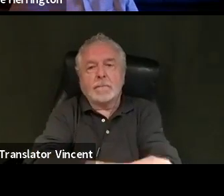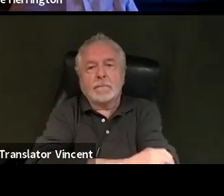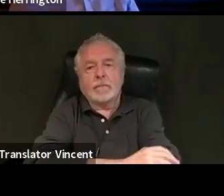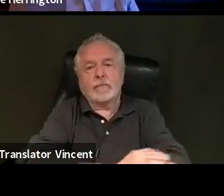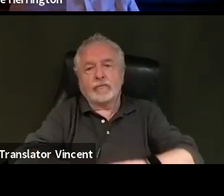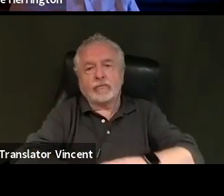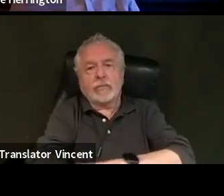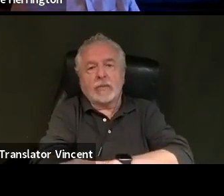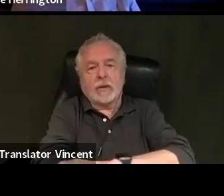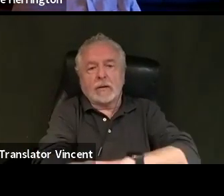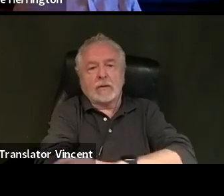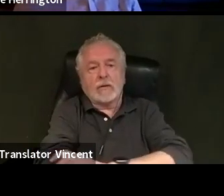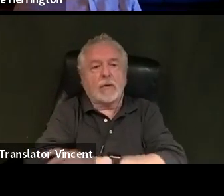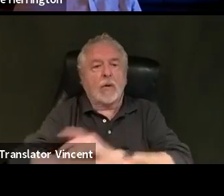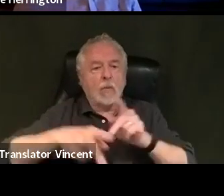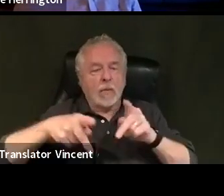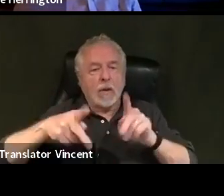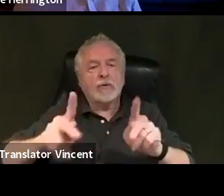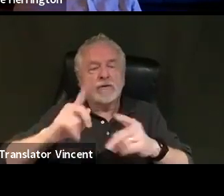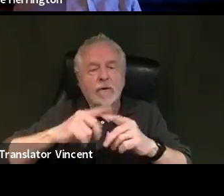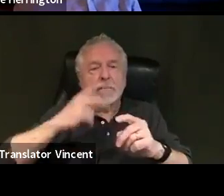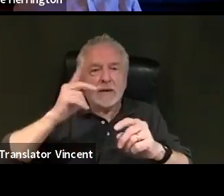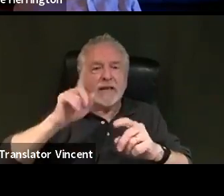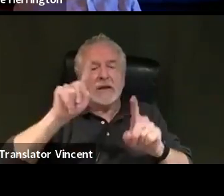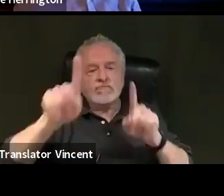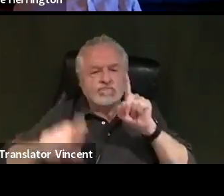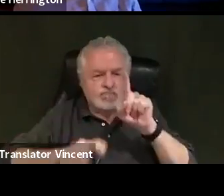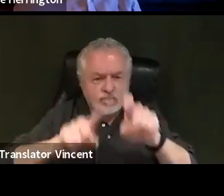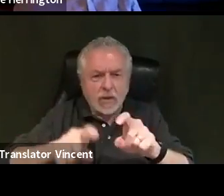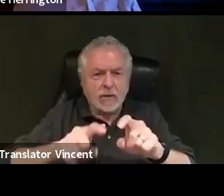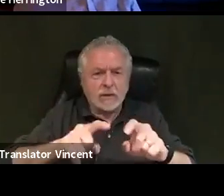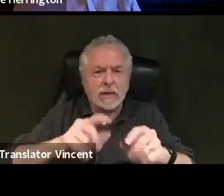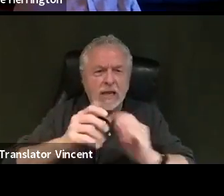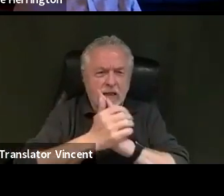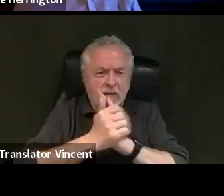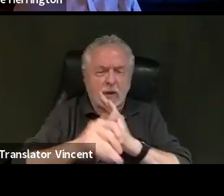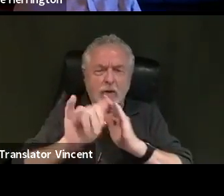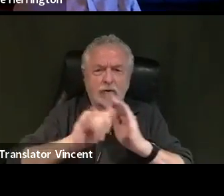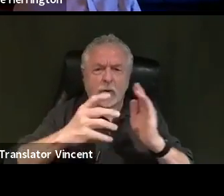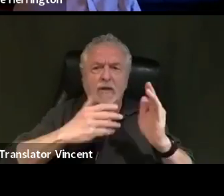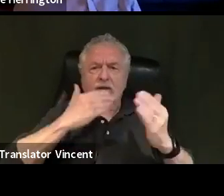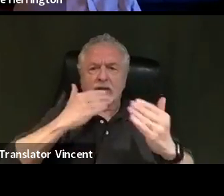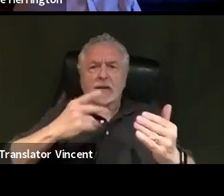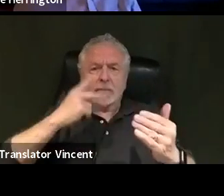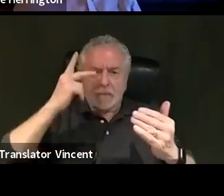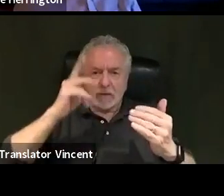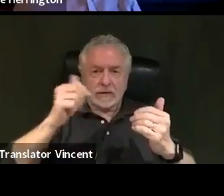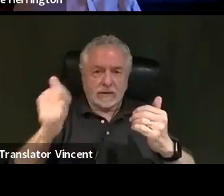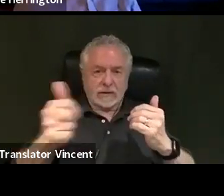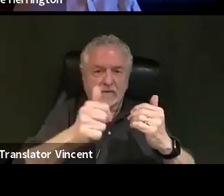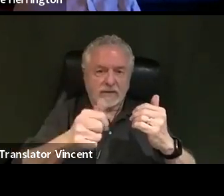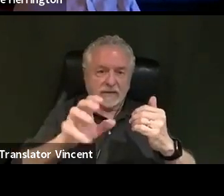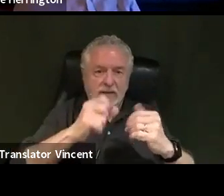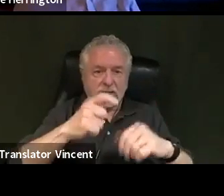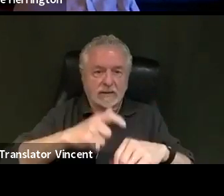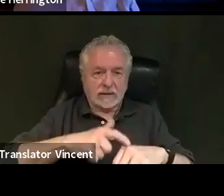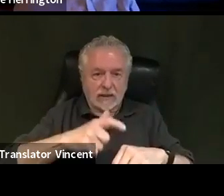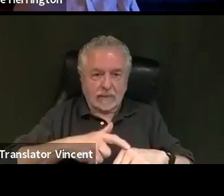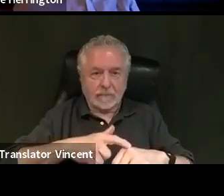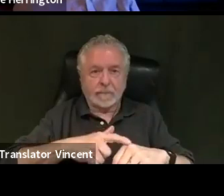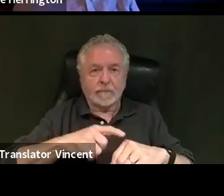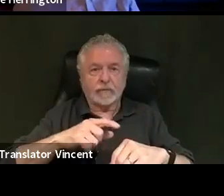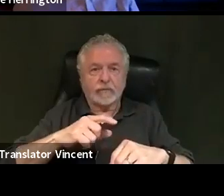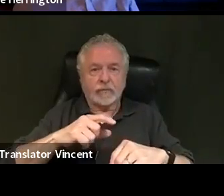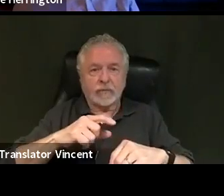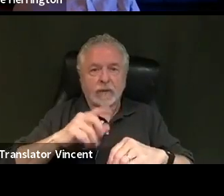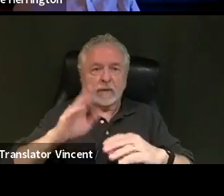wonderful opportunity for parents to be able to ask their questions of local experts. And then I also want to thank the parents themselves for taking this time out of